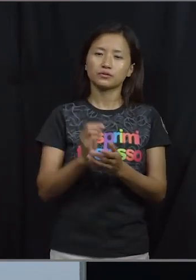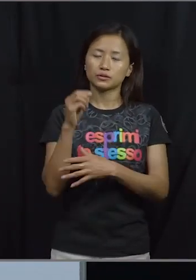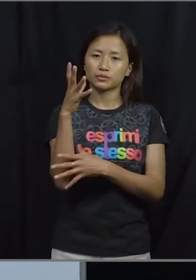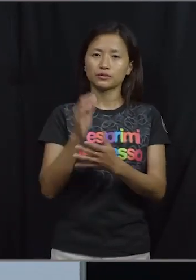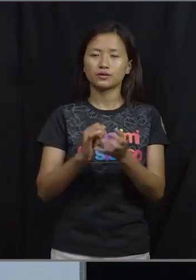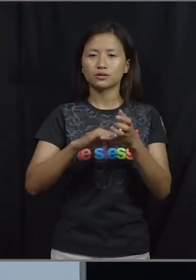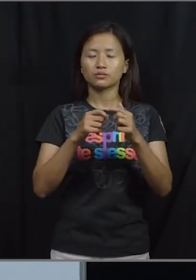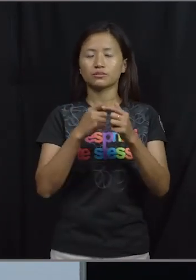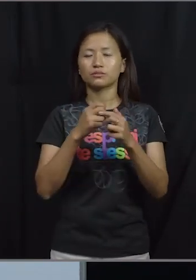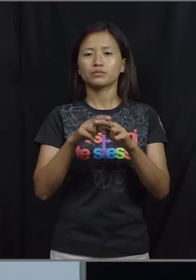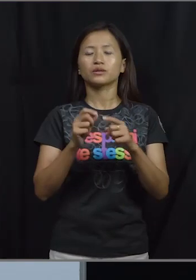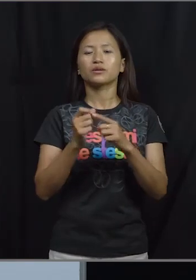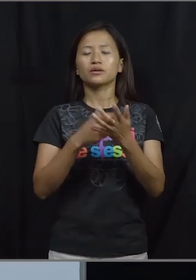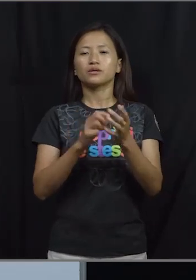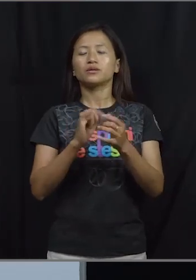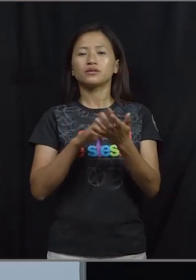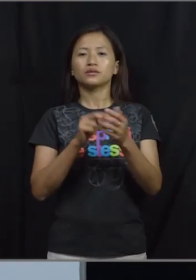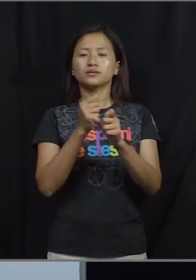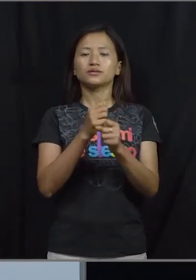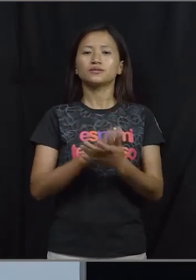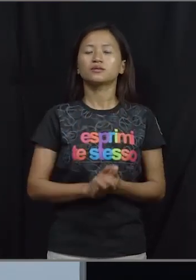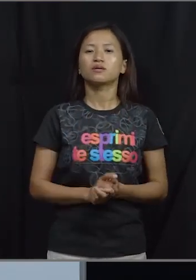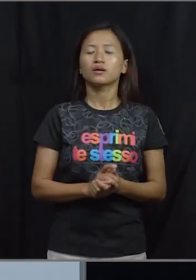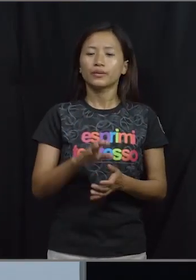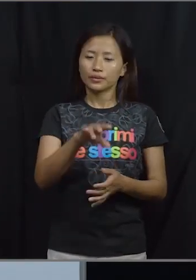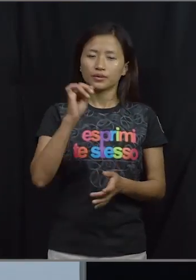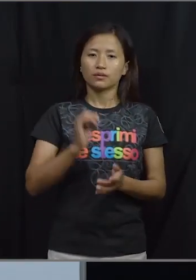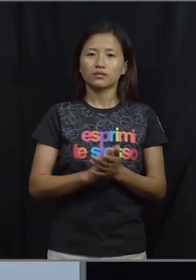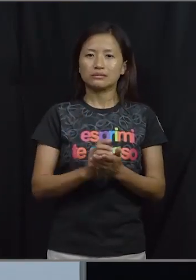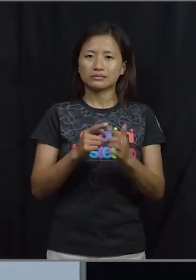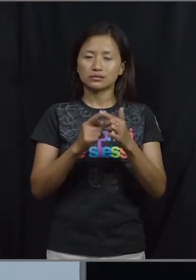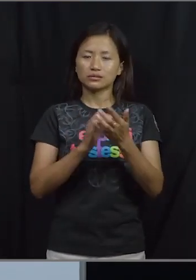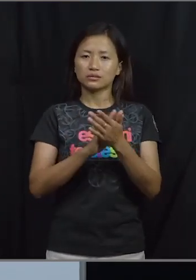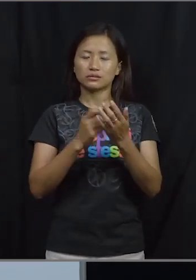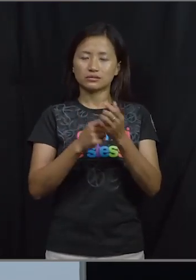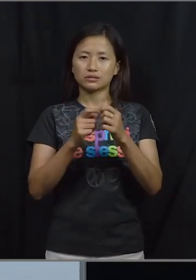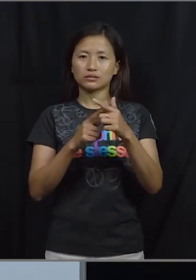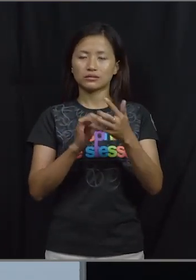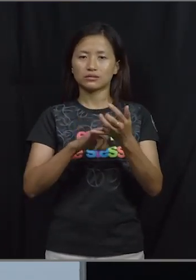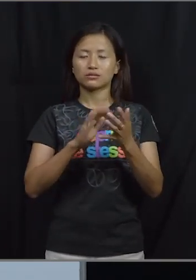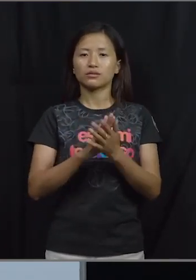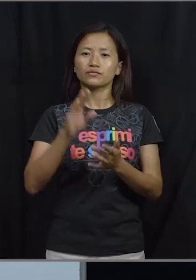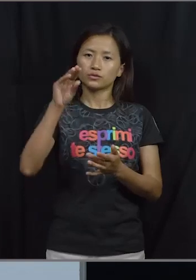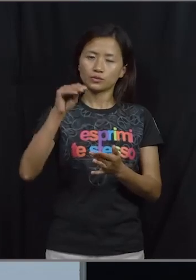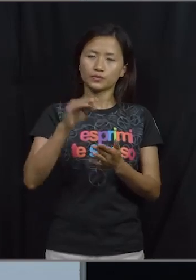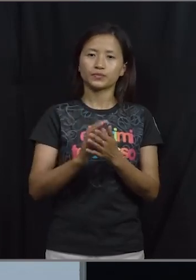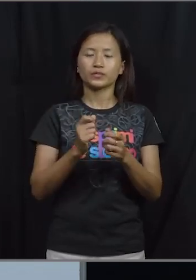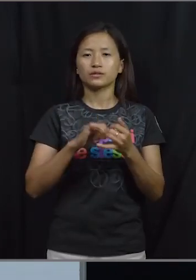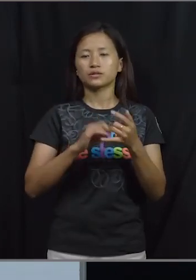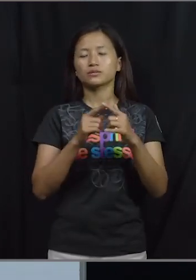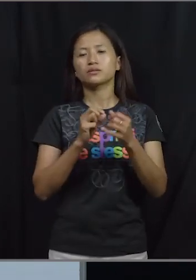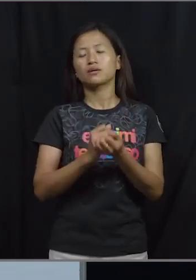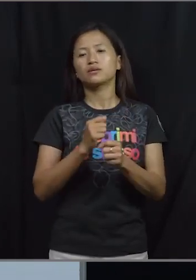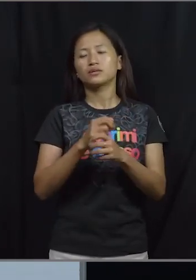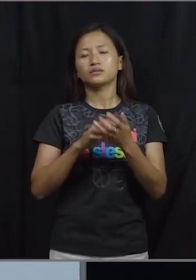the other way around. This cannot be reciprocal, but we get traits from our parents to offspring. Okay,